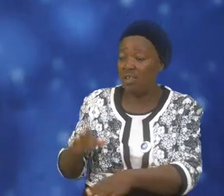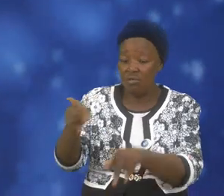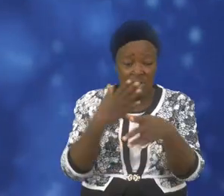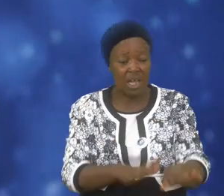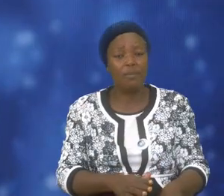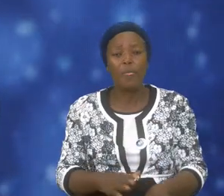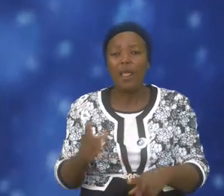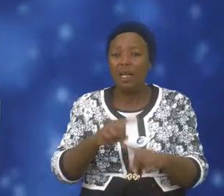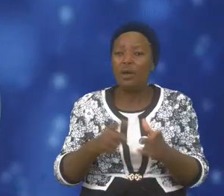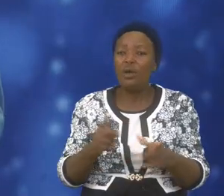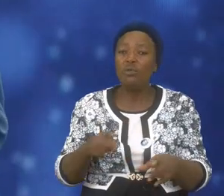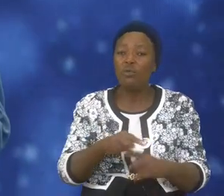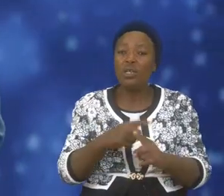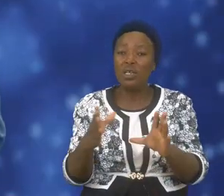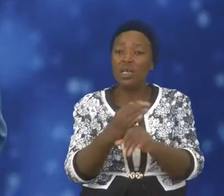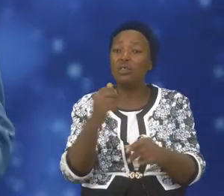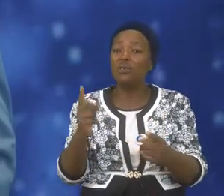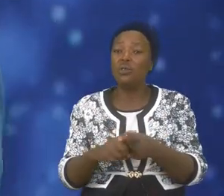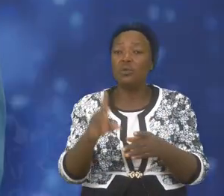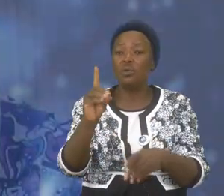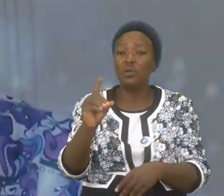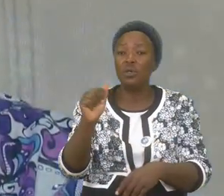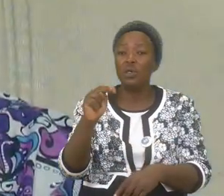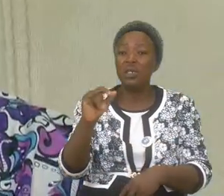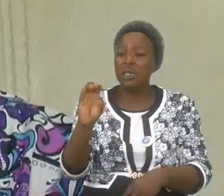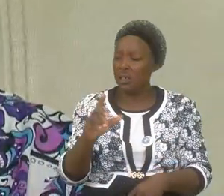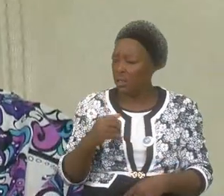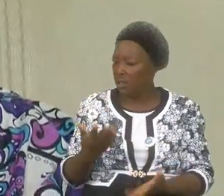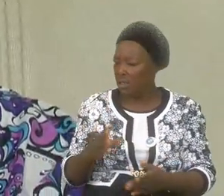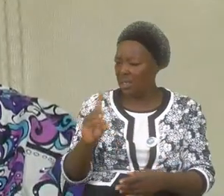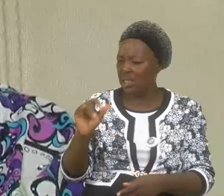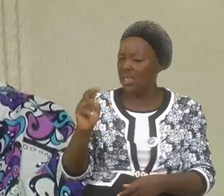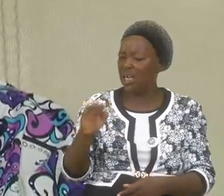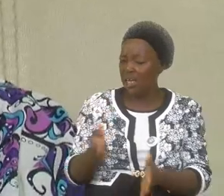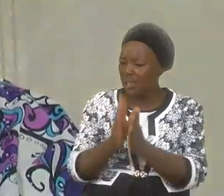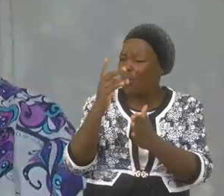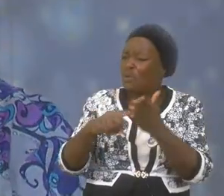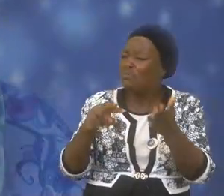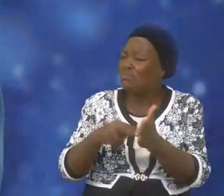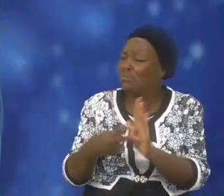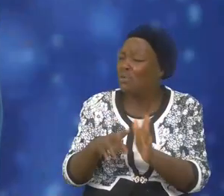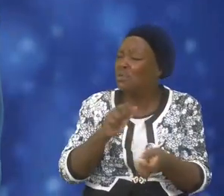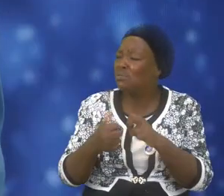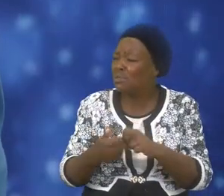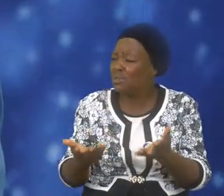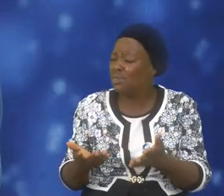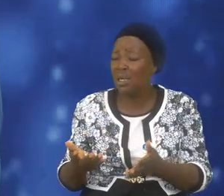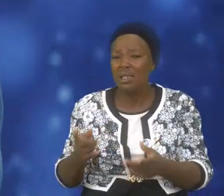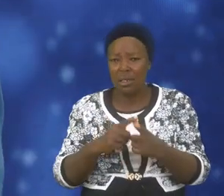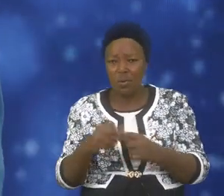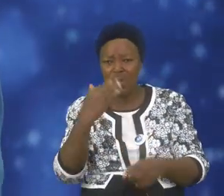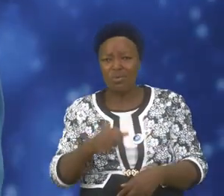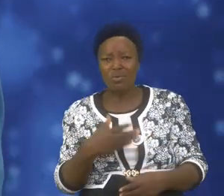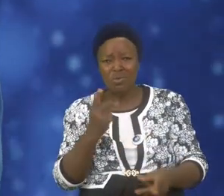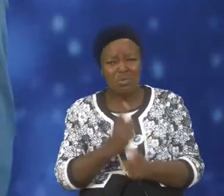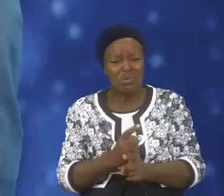what's the matter? Why are you so much in a hurry? Go tell the king, I'll dig out that